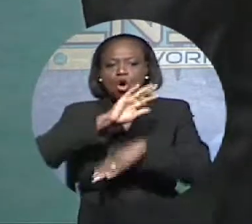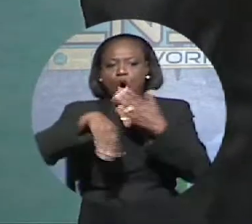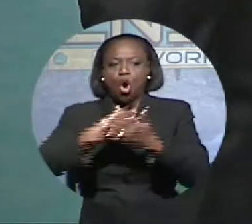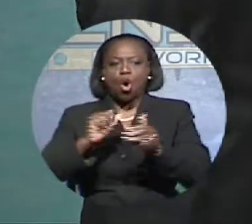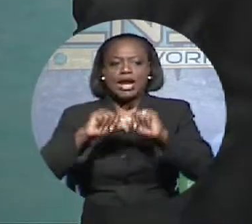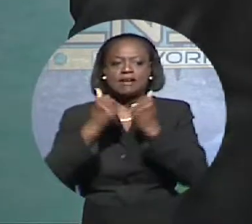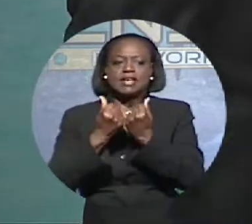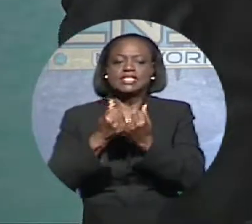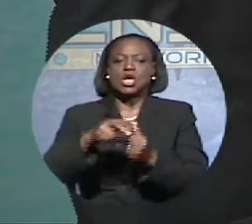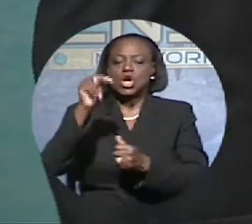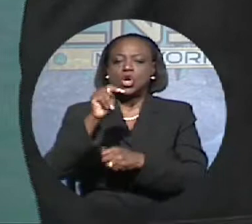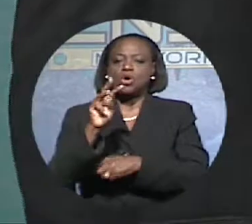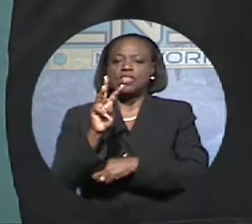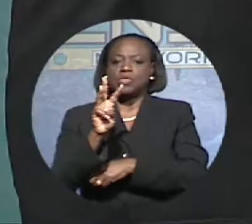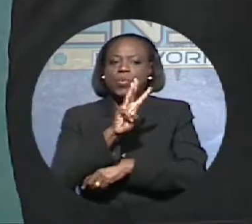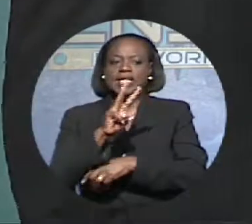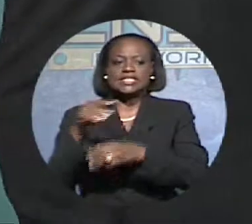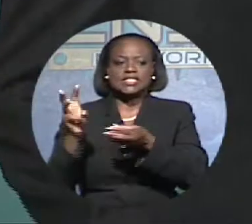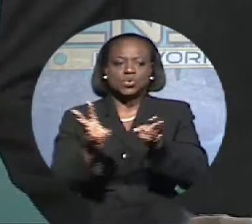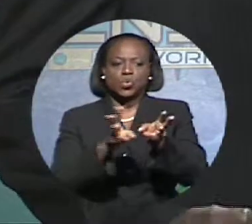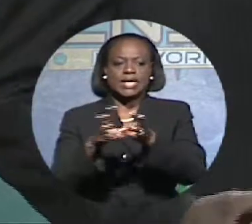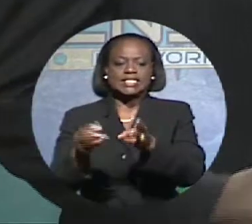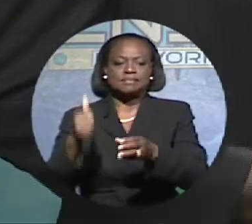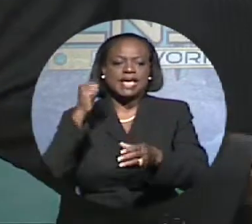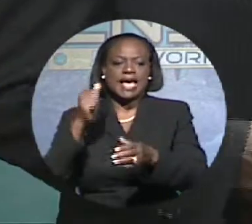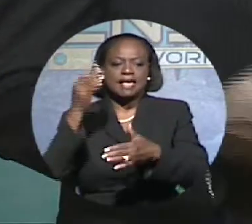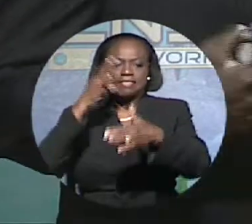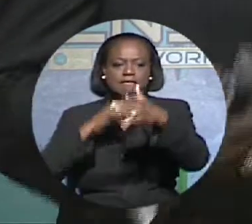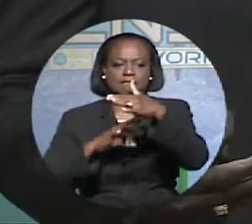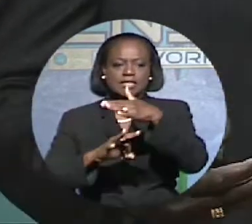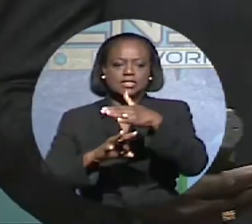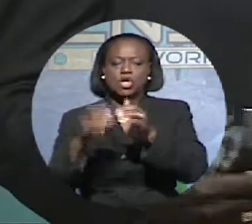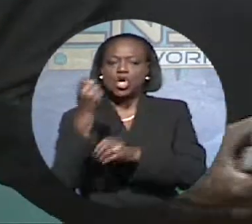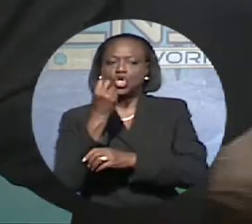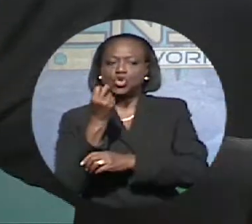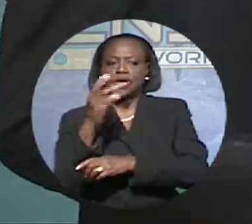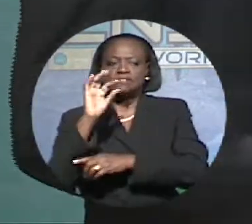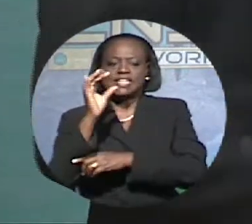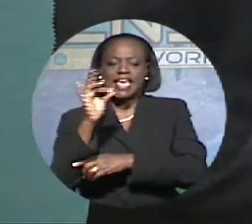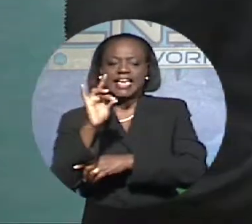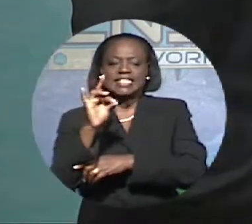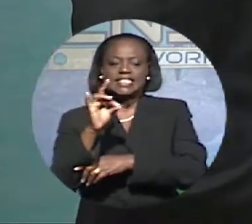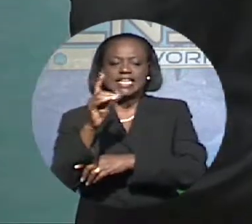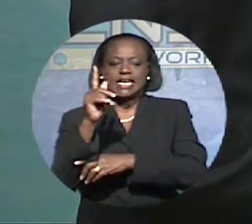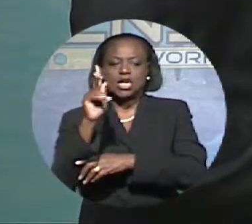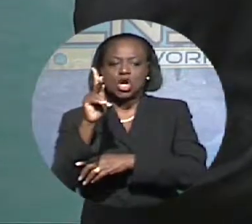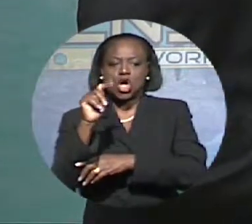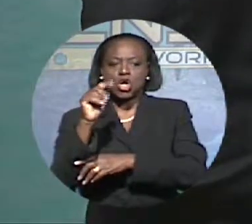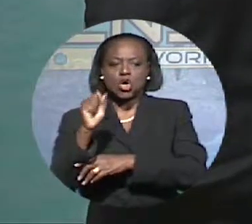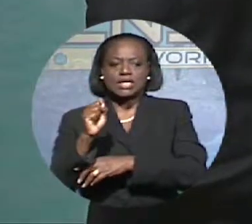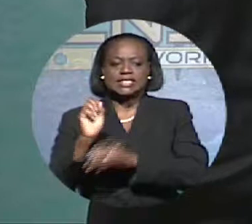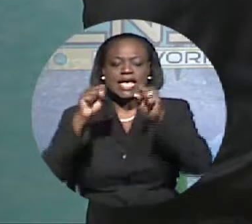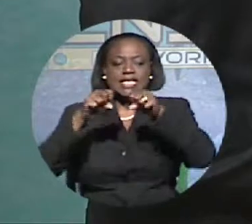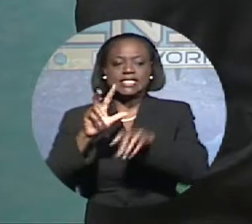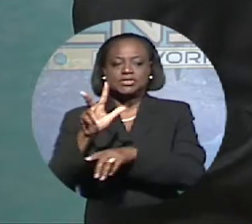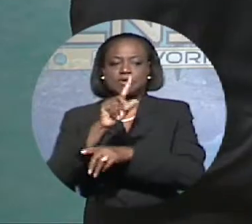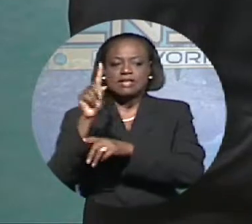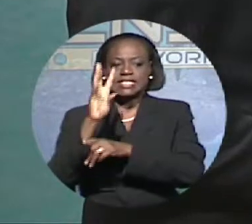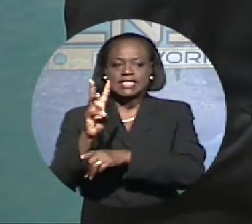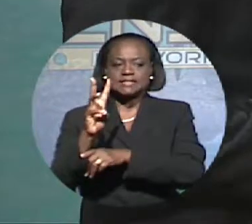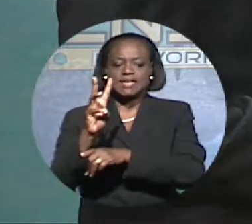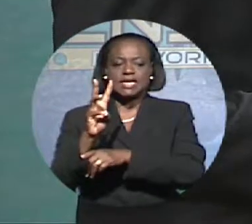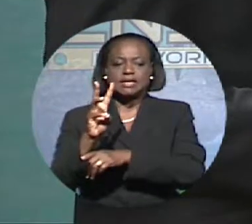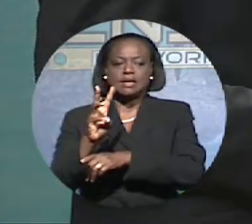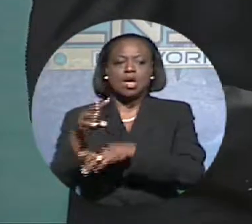areas, northwest winds behind that frontal system we'll tell you about later on in the newscast. 12 to 18 knots wind speeds, wave heights 3 to 6 feet with a